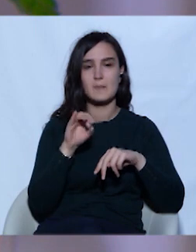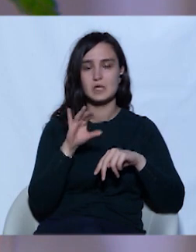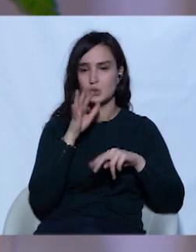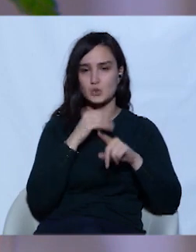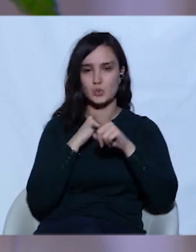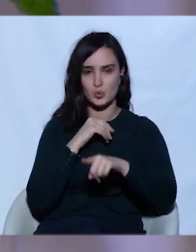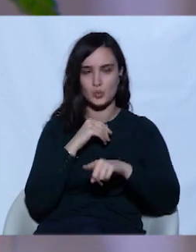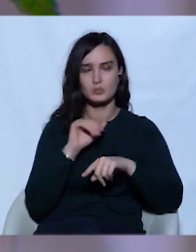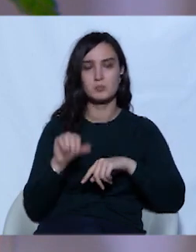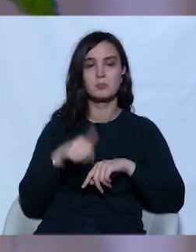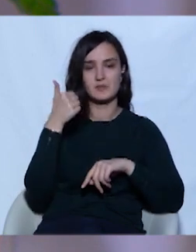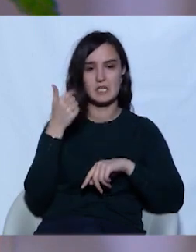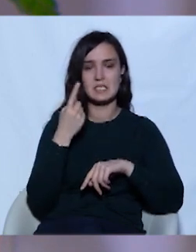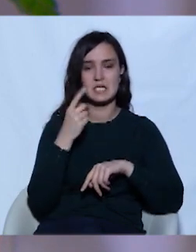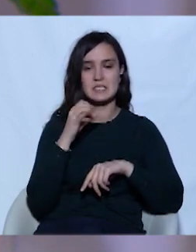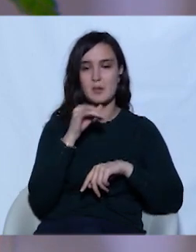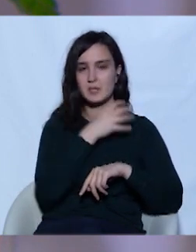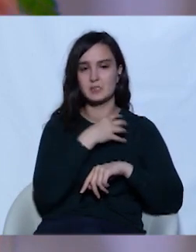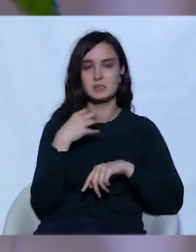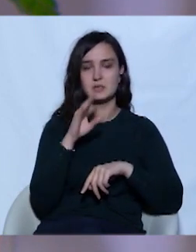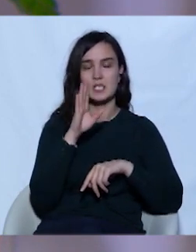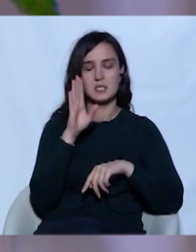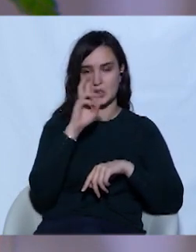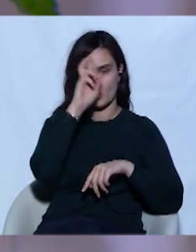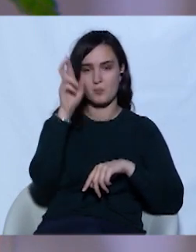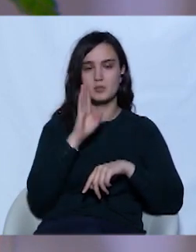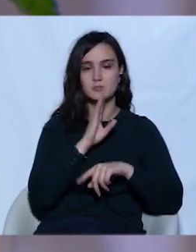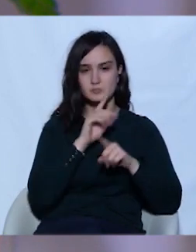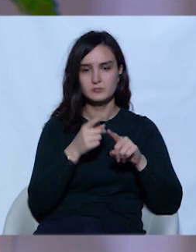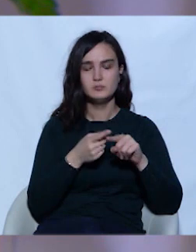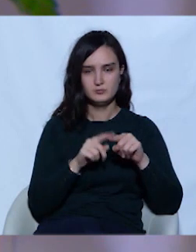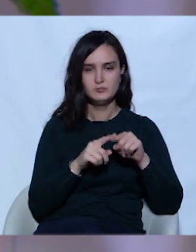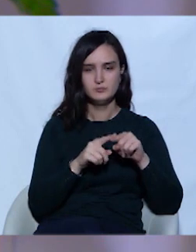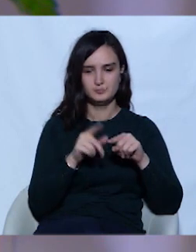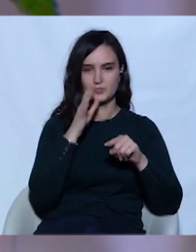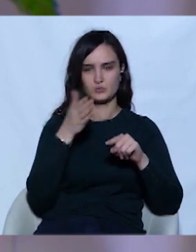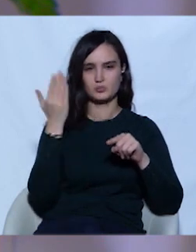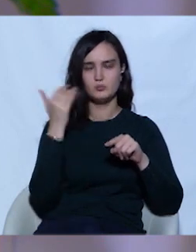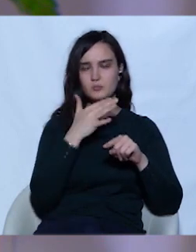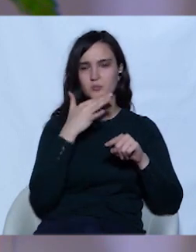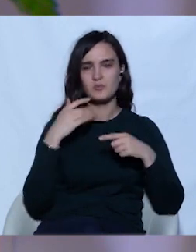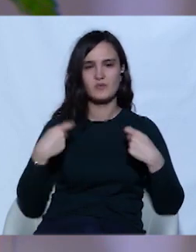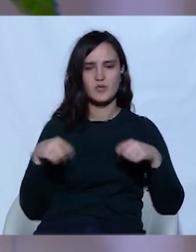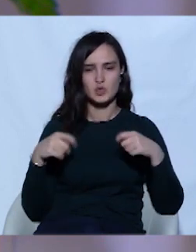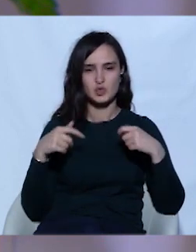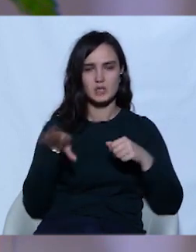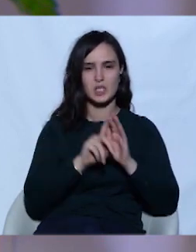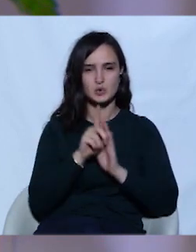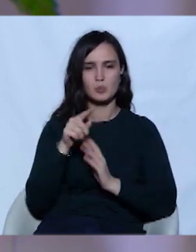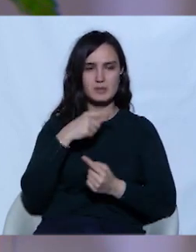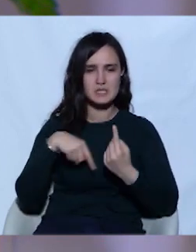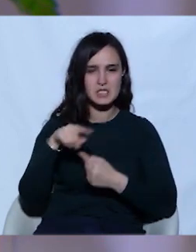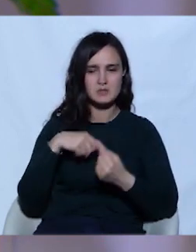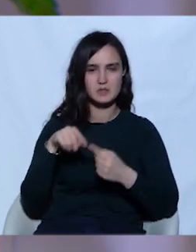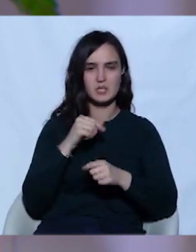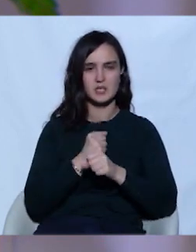and all sorts of things like that. And you can see that in Emma, but you can also see that in her friend, who's kind of stuck between two